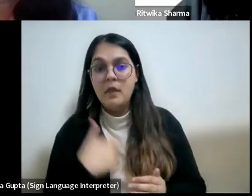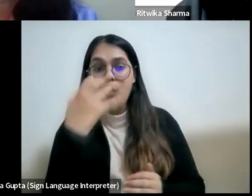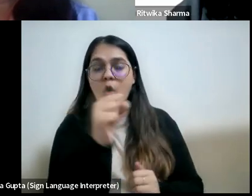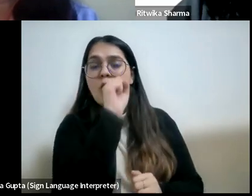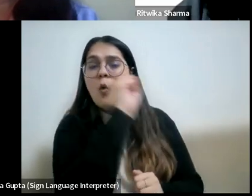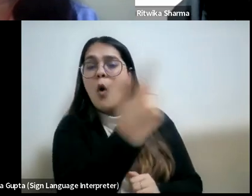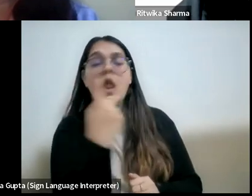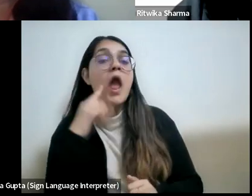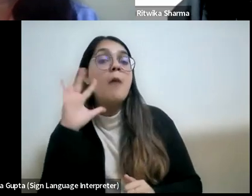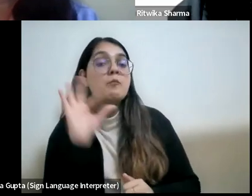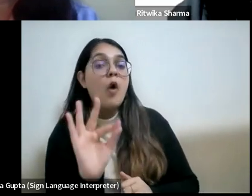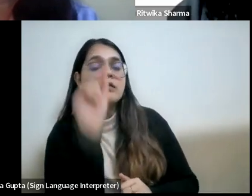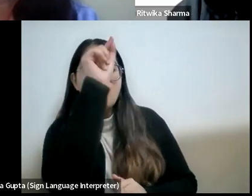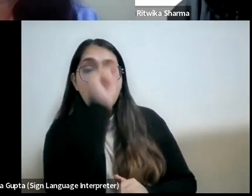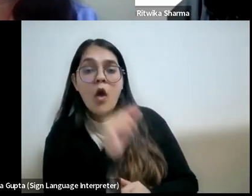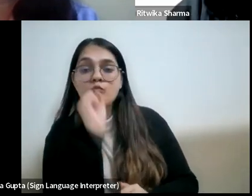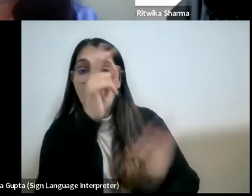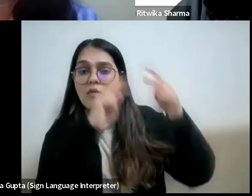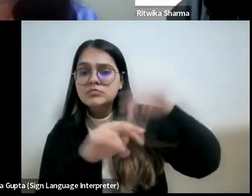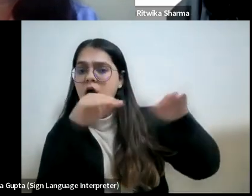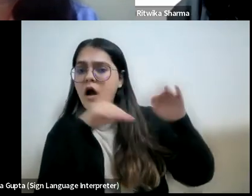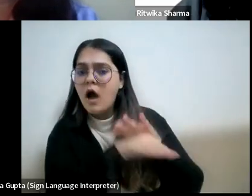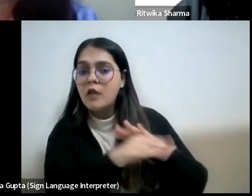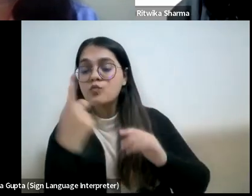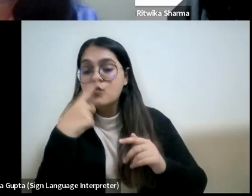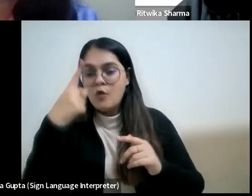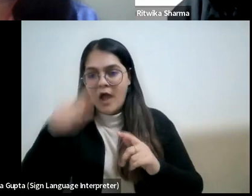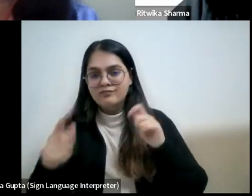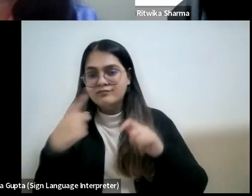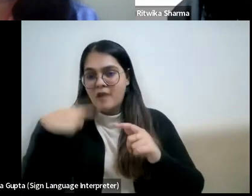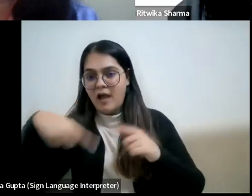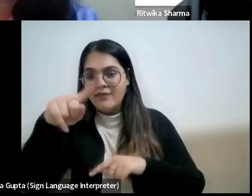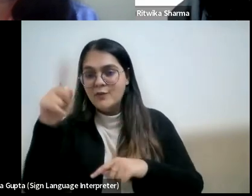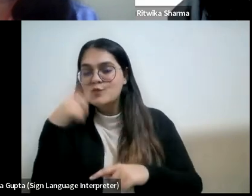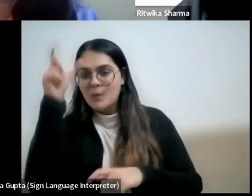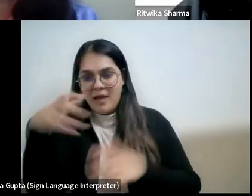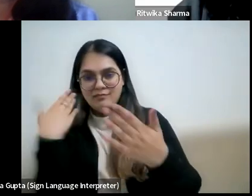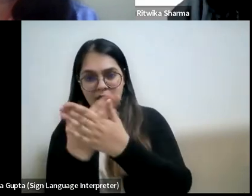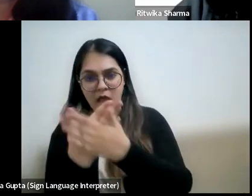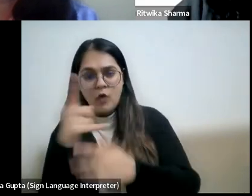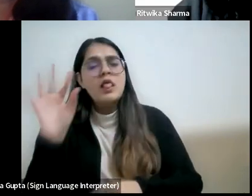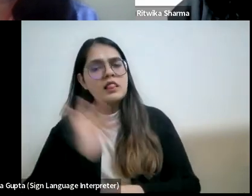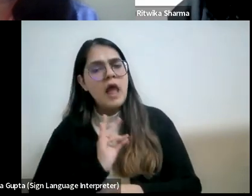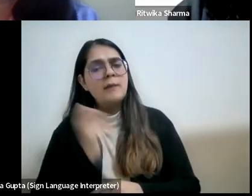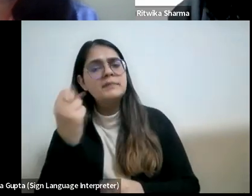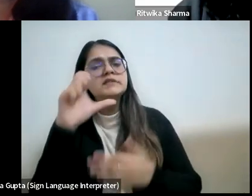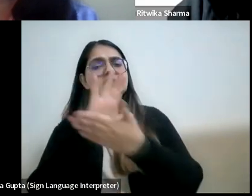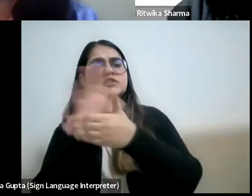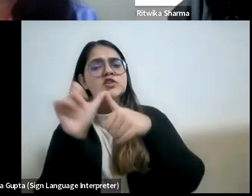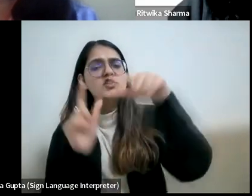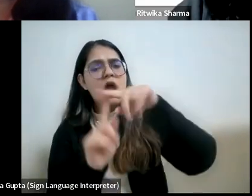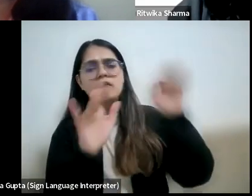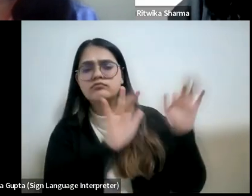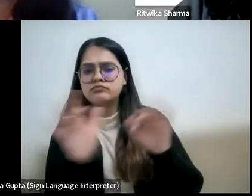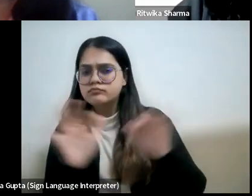key aspects and findings of her research. For everyone in the audience, please feel free to type out your questions in the chat box. I will keep